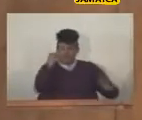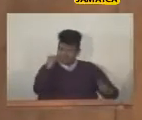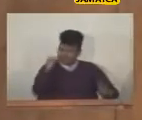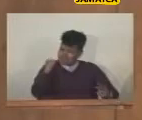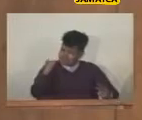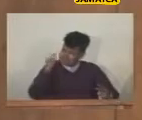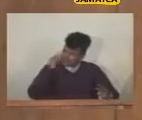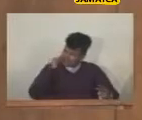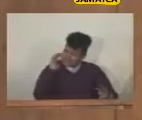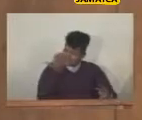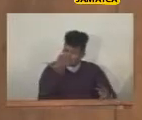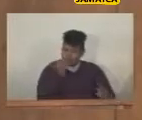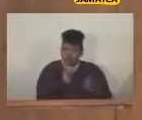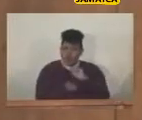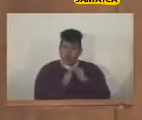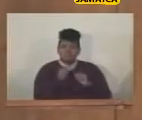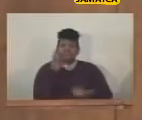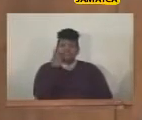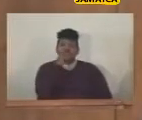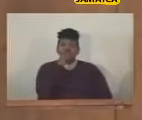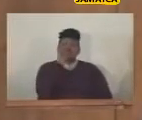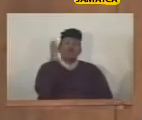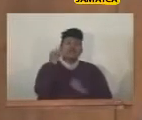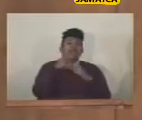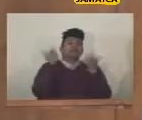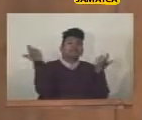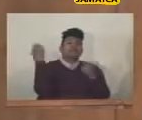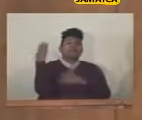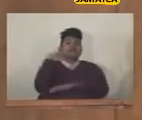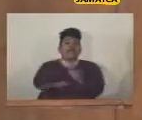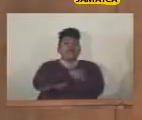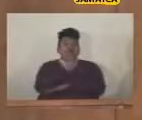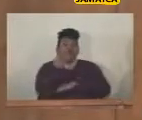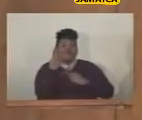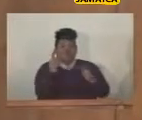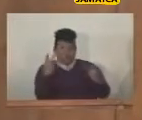life fighting for a man who calls himself Don?